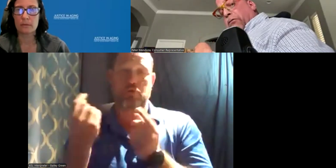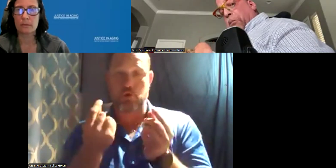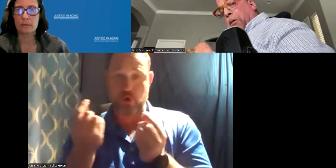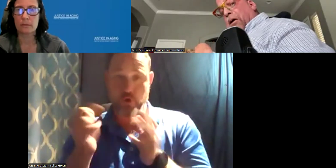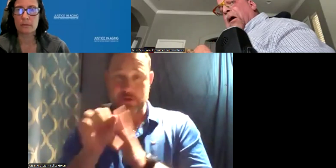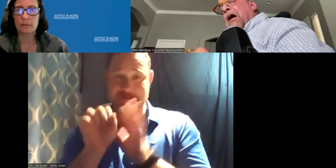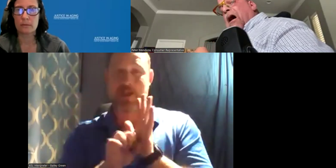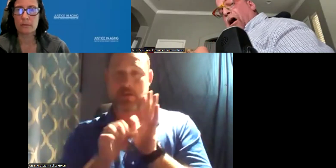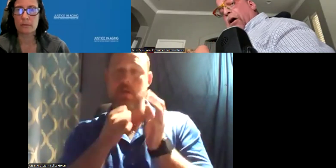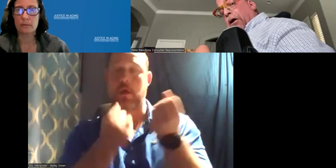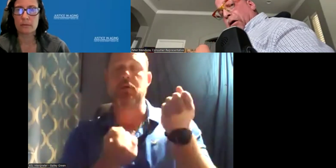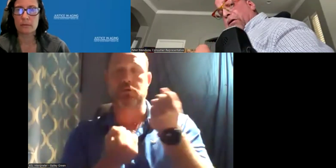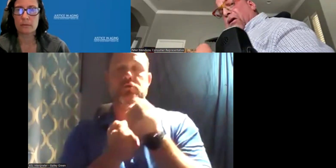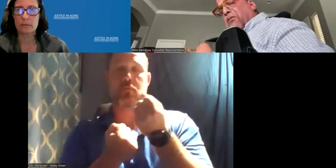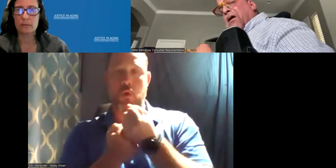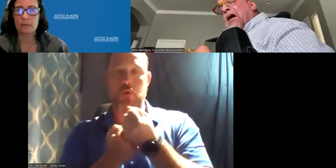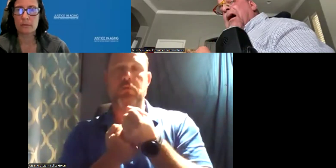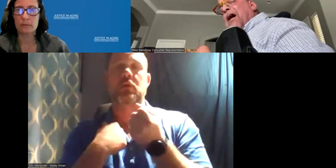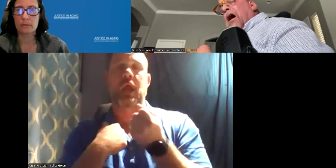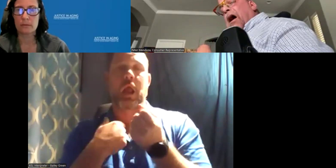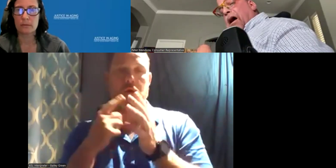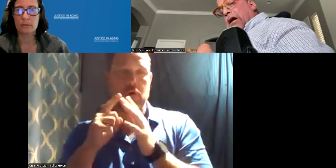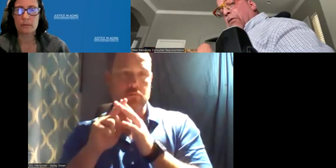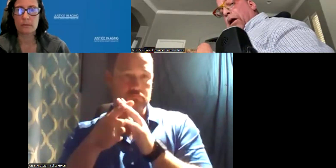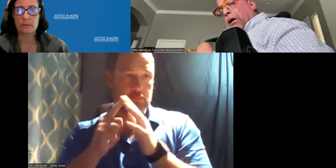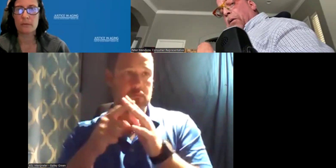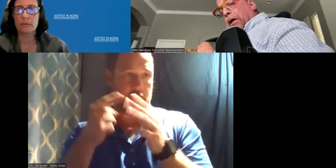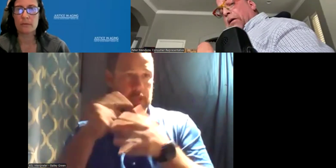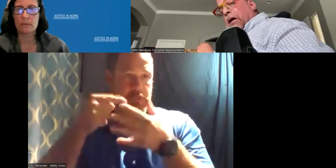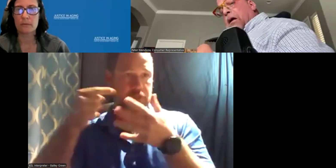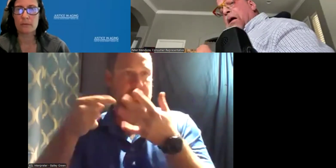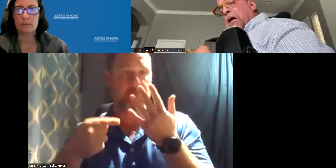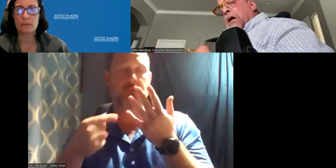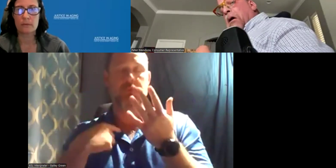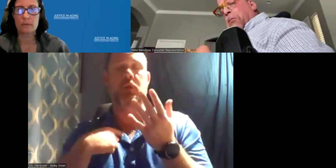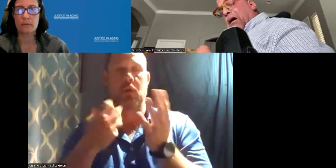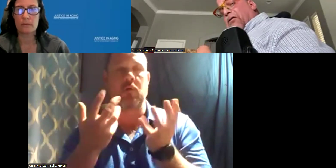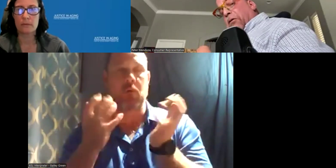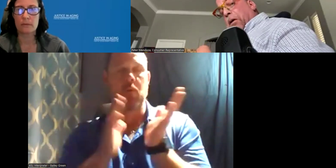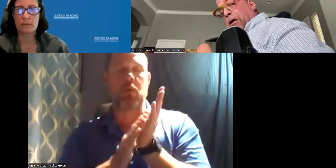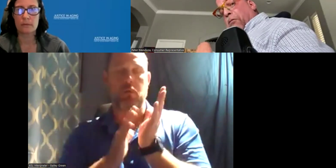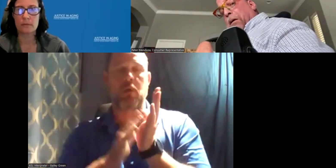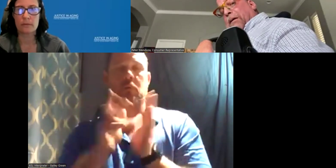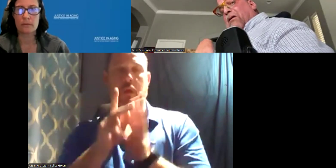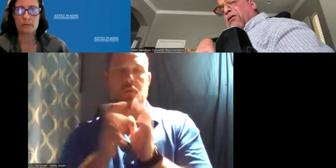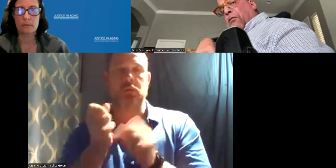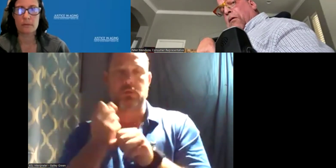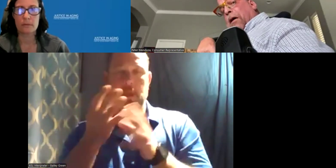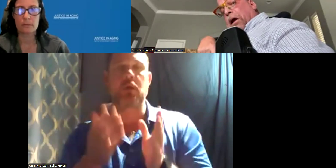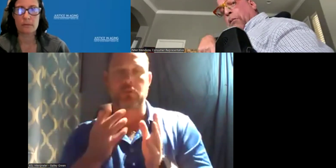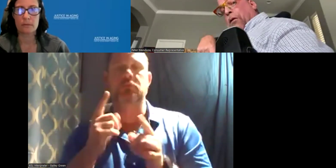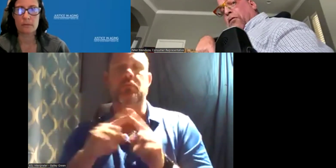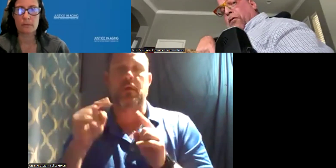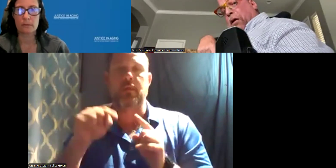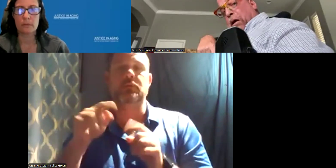I support our initiatives, and I want to commend policymakers, but this is really